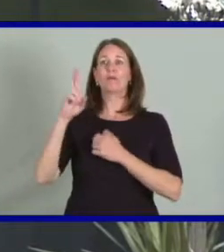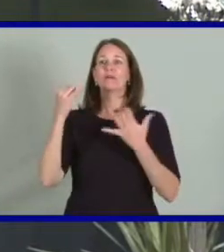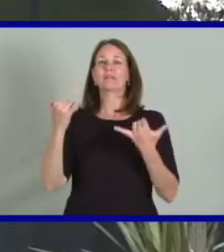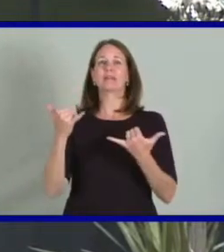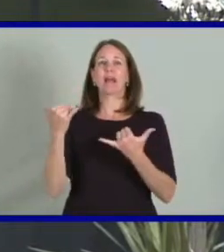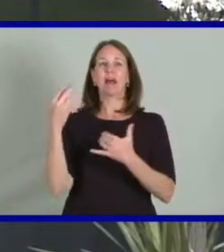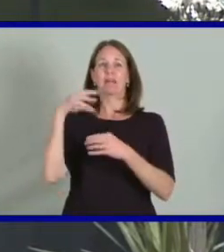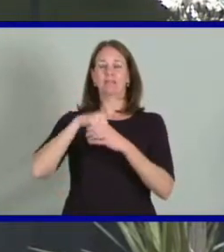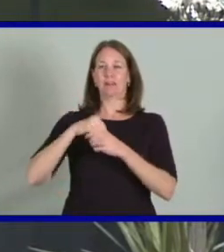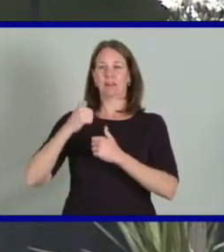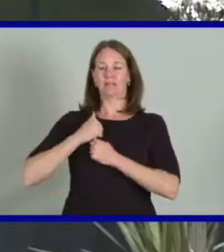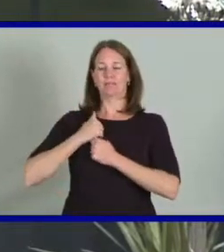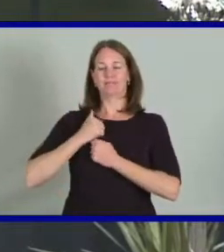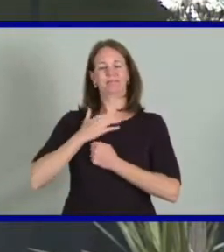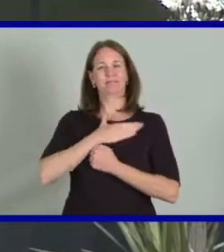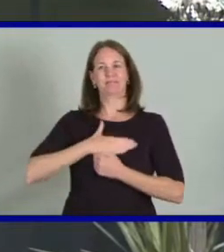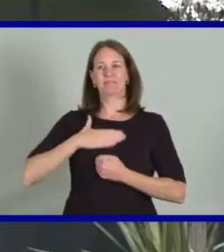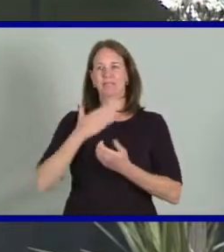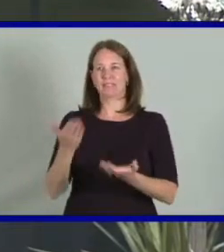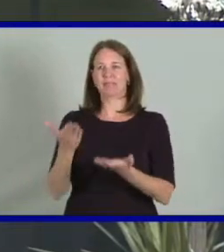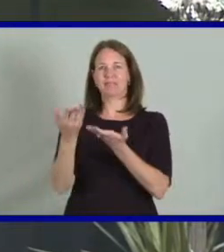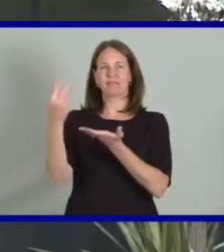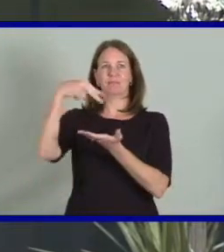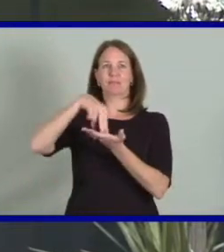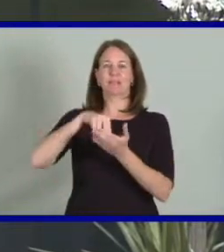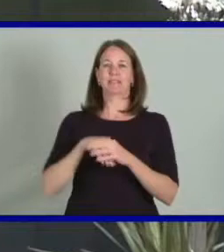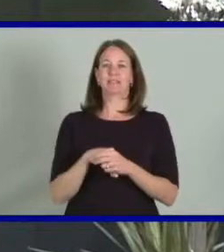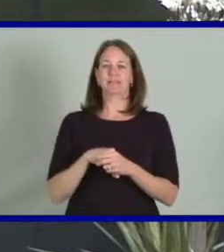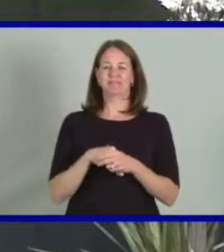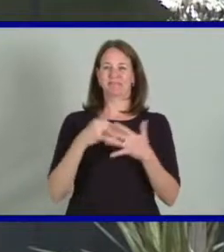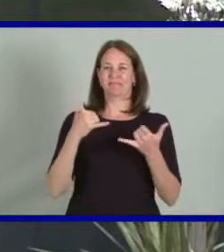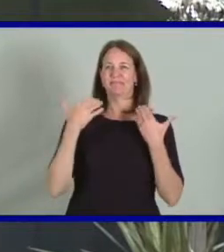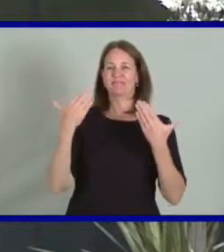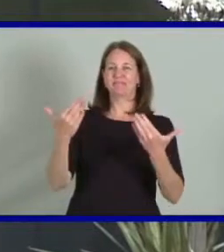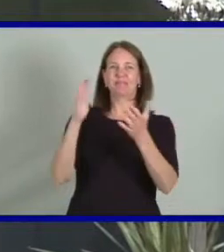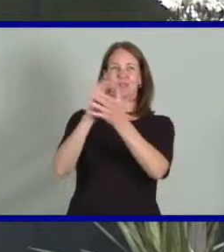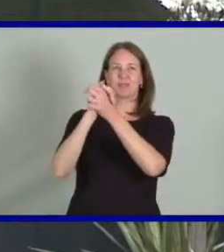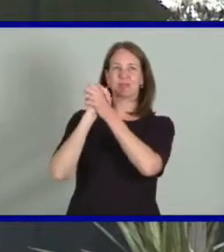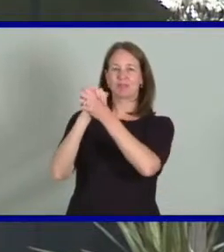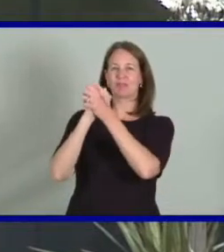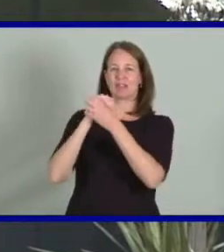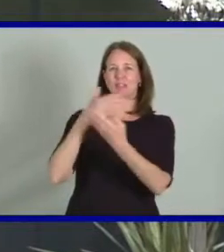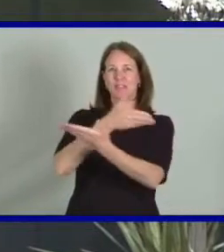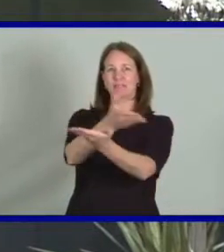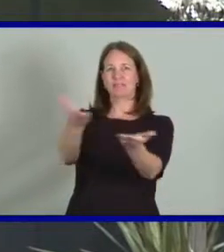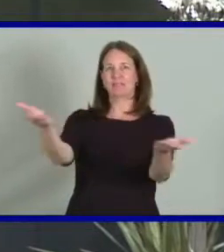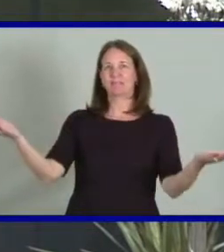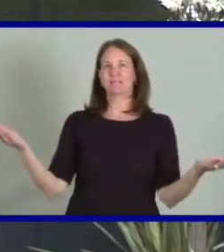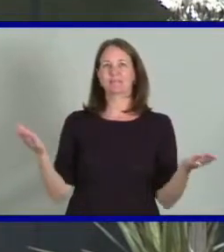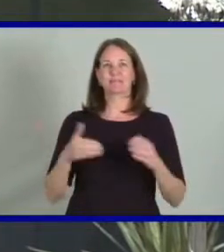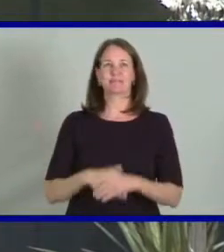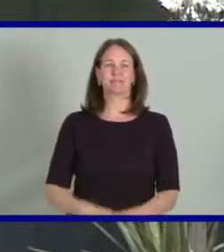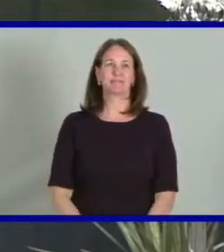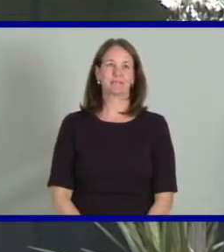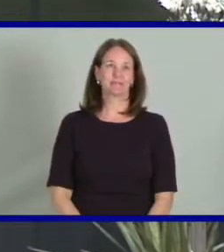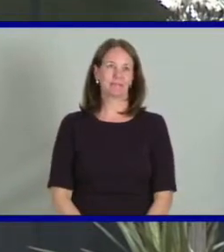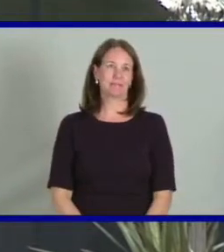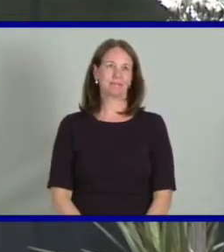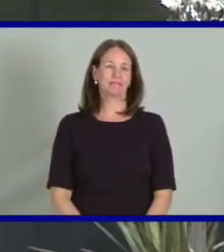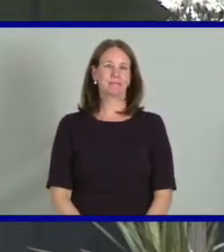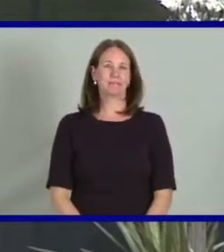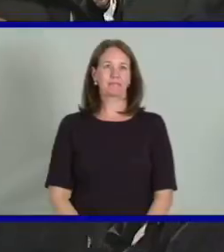armed services please rise? Join me in congratulating all of these scholars.